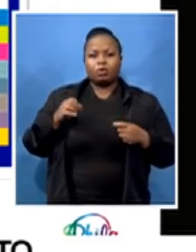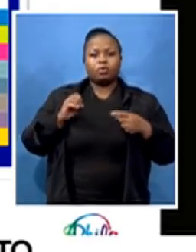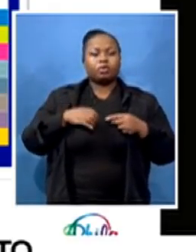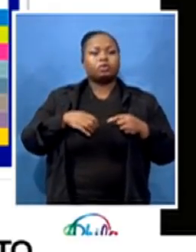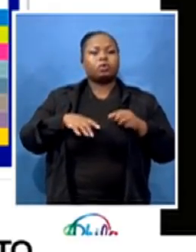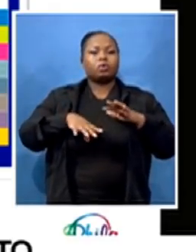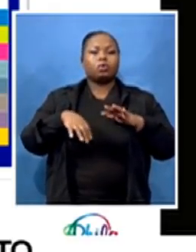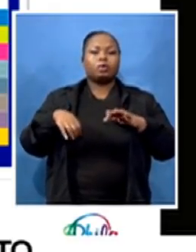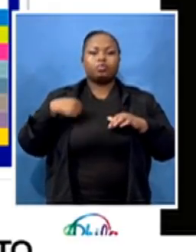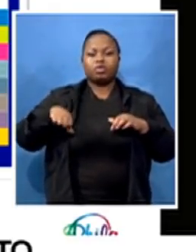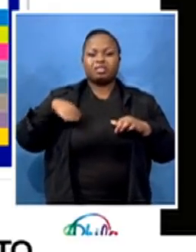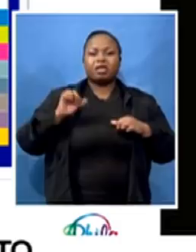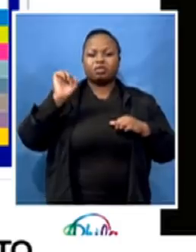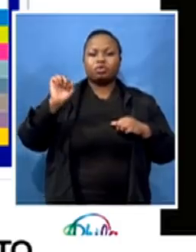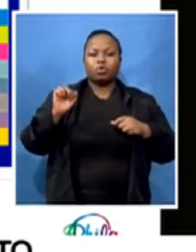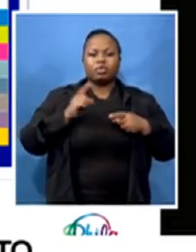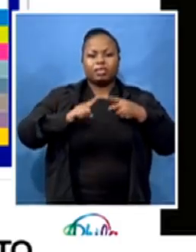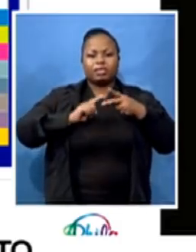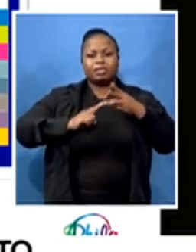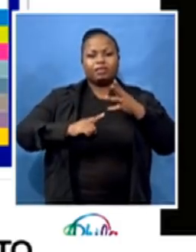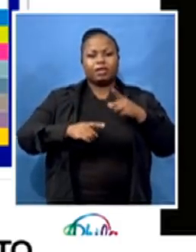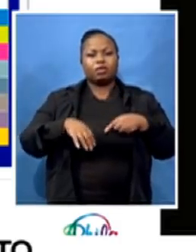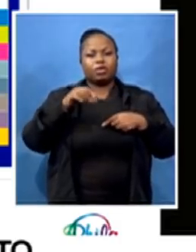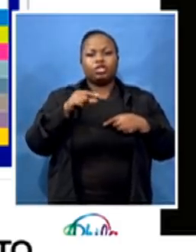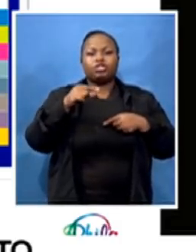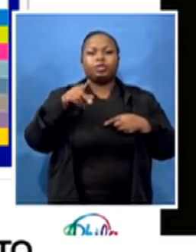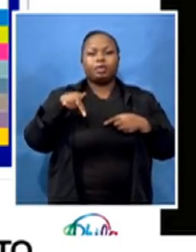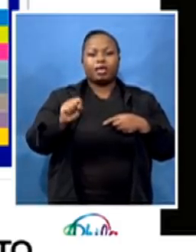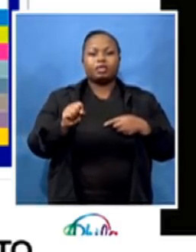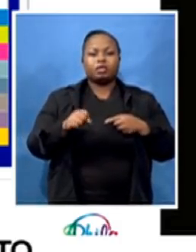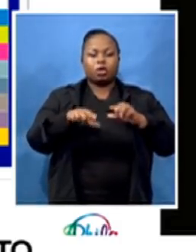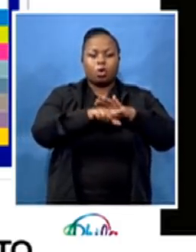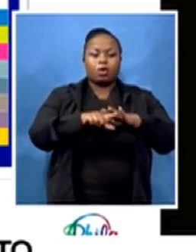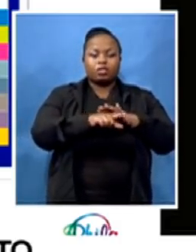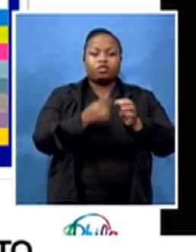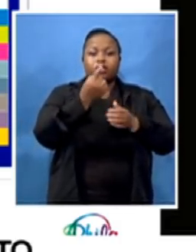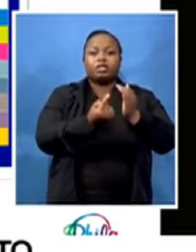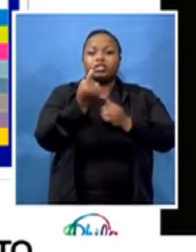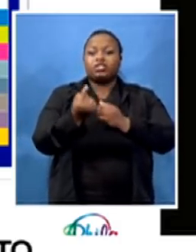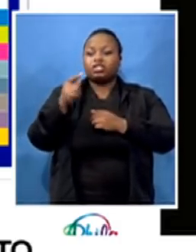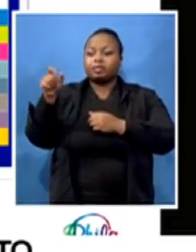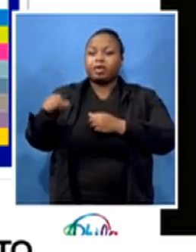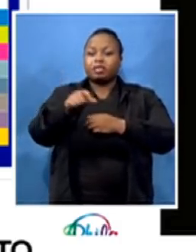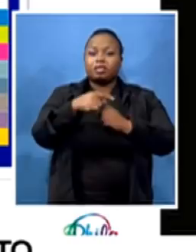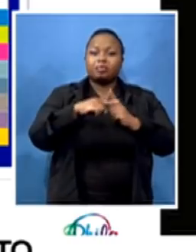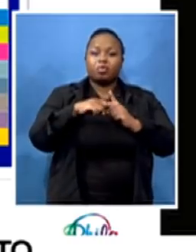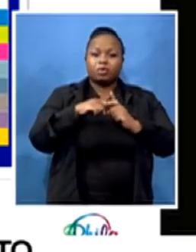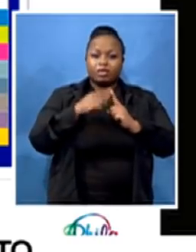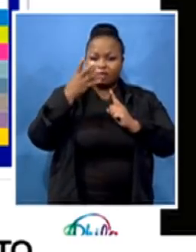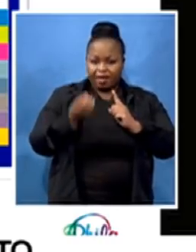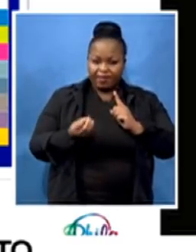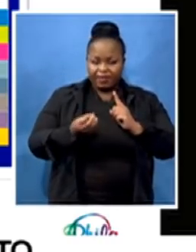now got GPS location of each and every one member who is a positive case. We've also got a sense where the